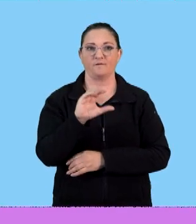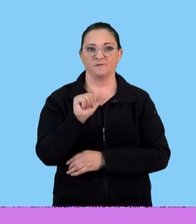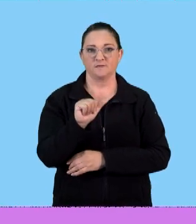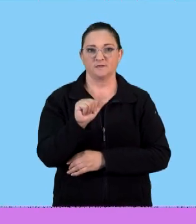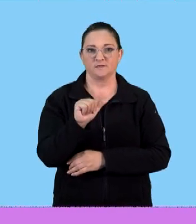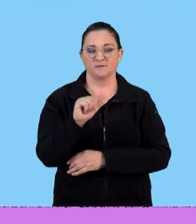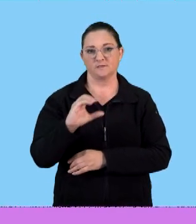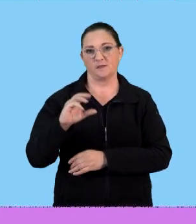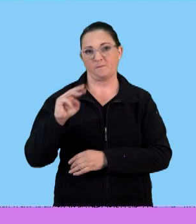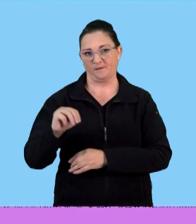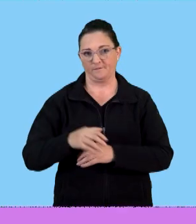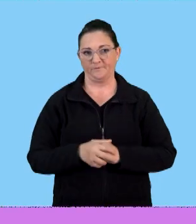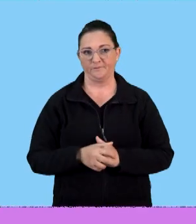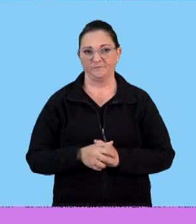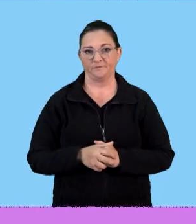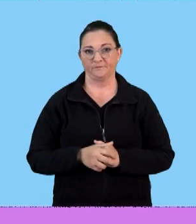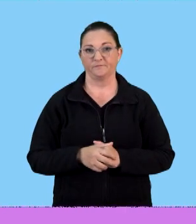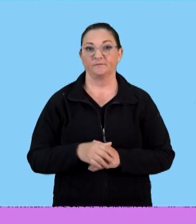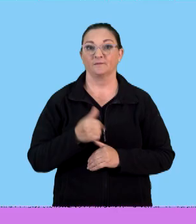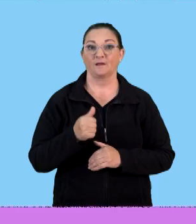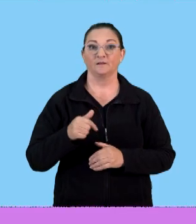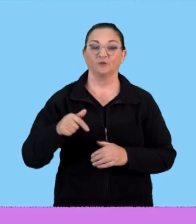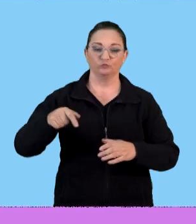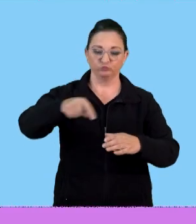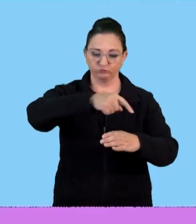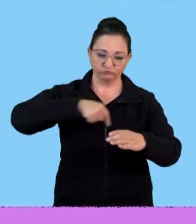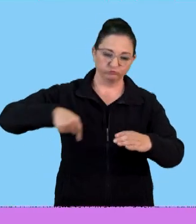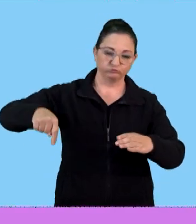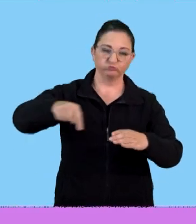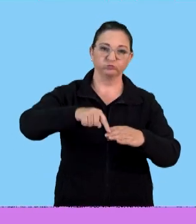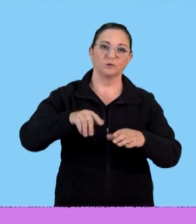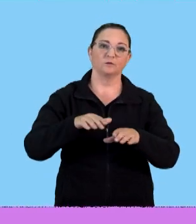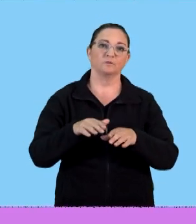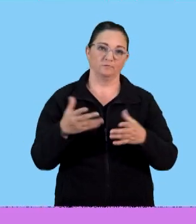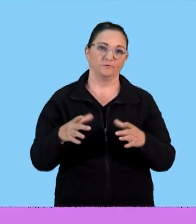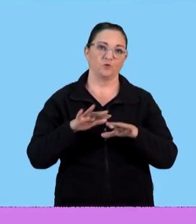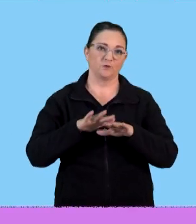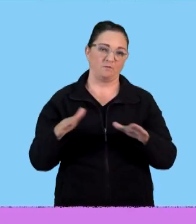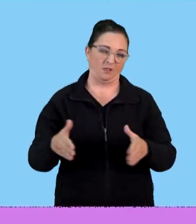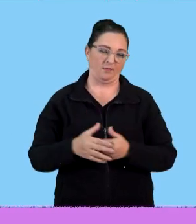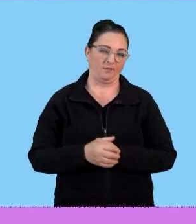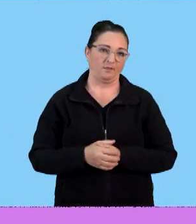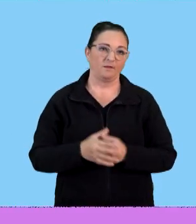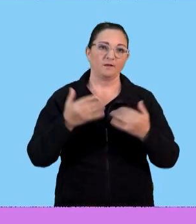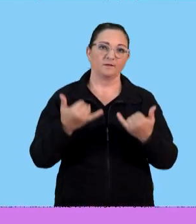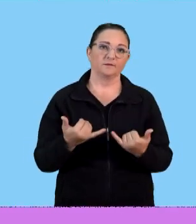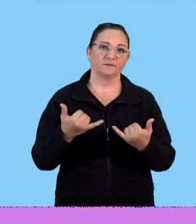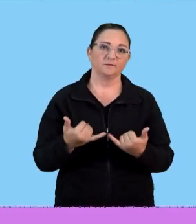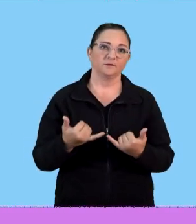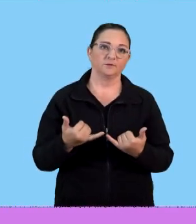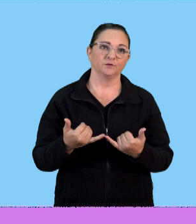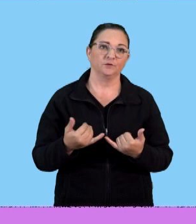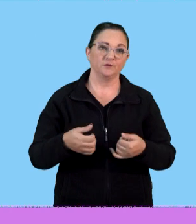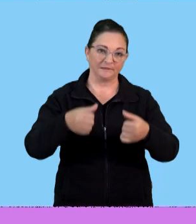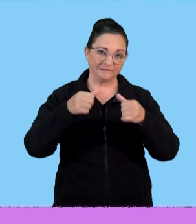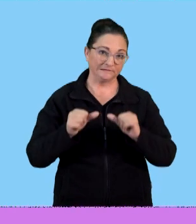565,56 centimeters. That is the circumference of the table, right? So now I will move on to my